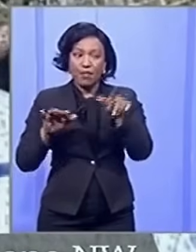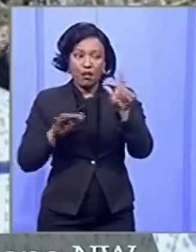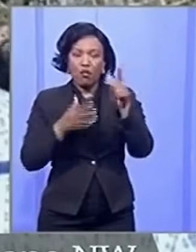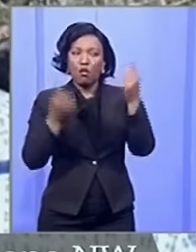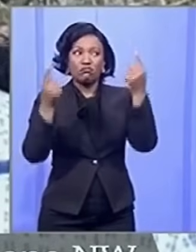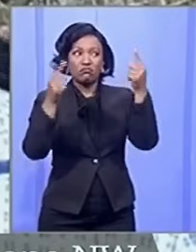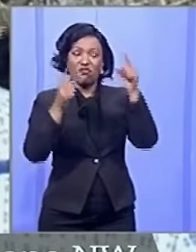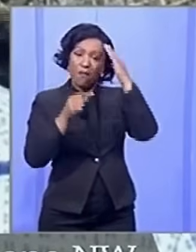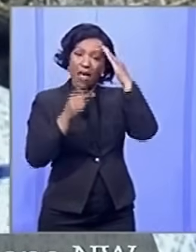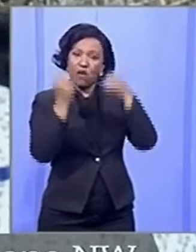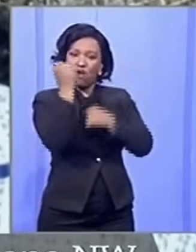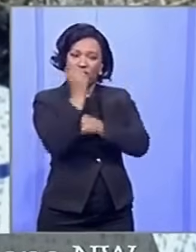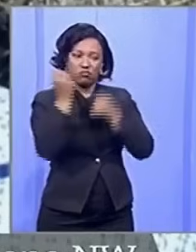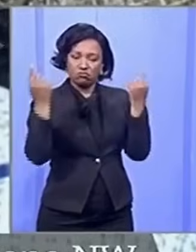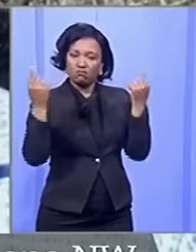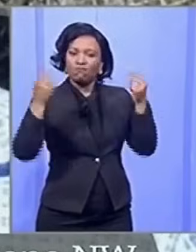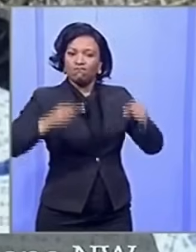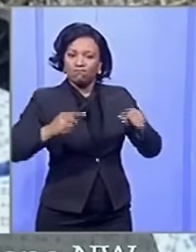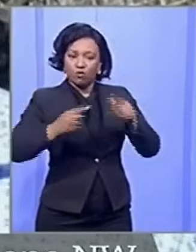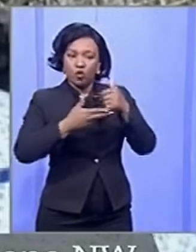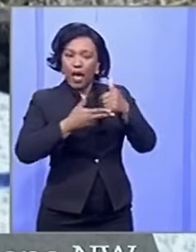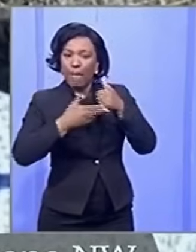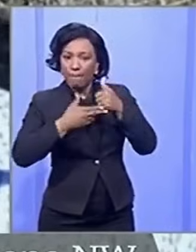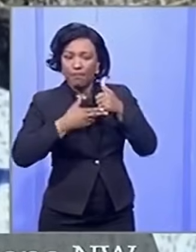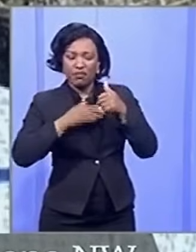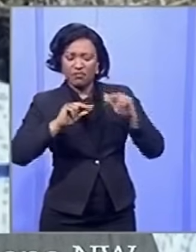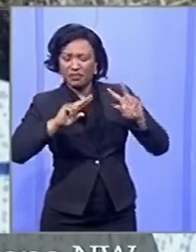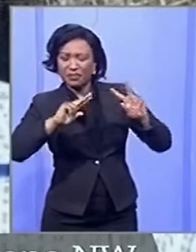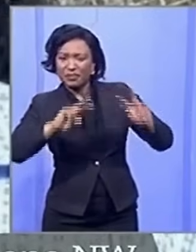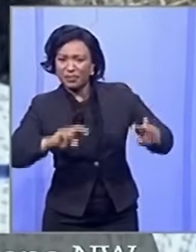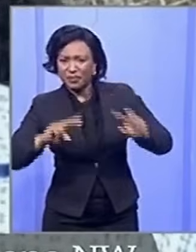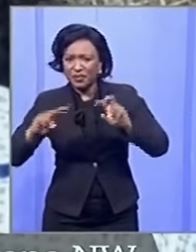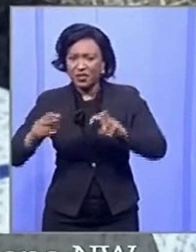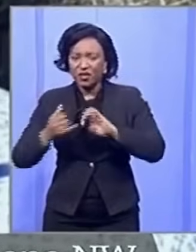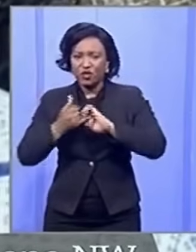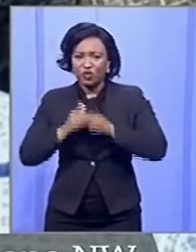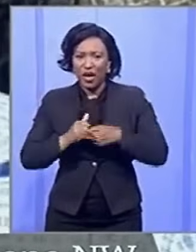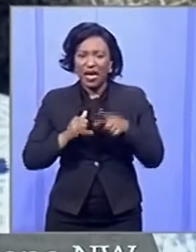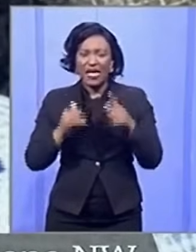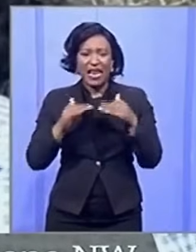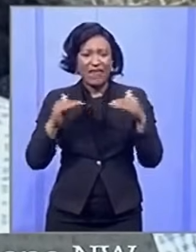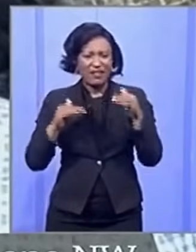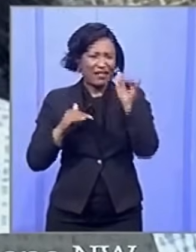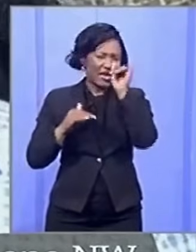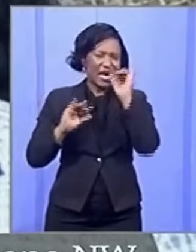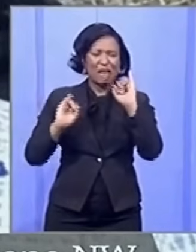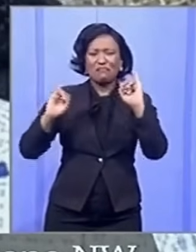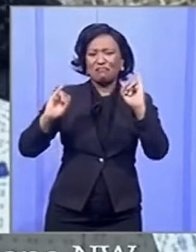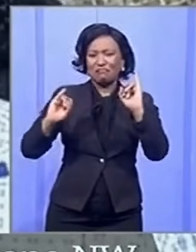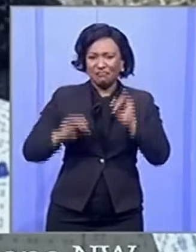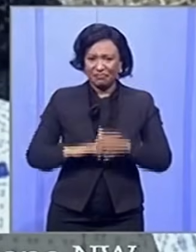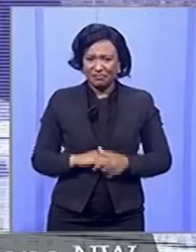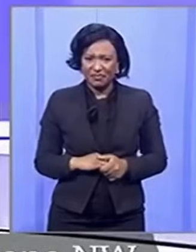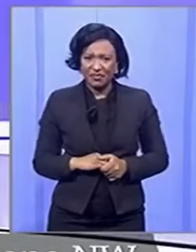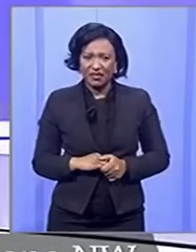office that have been beefing us up to ensure that we try to reduce the levels of crime.